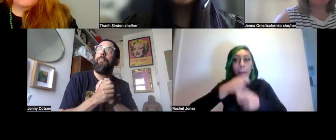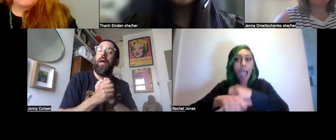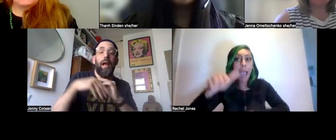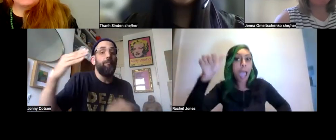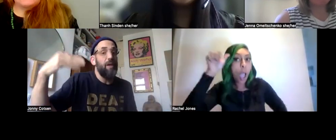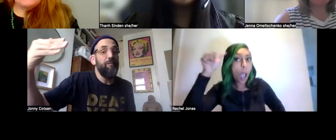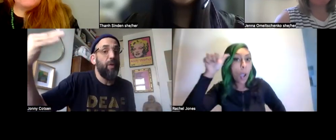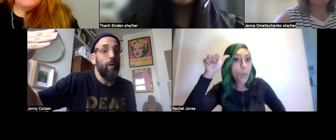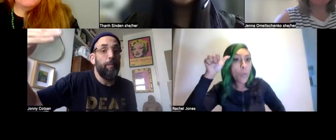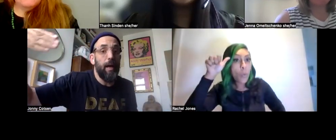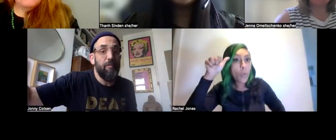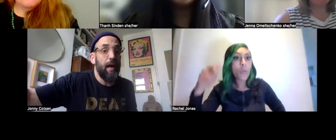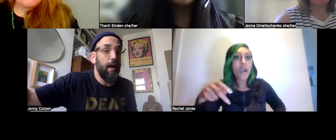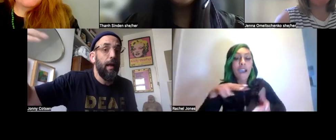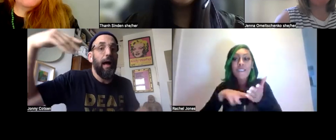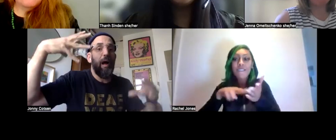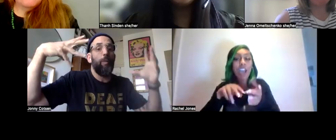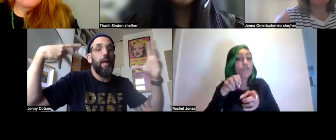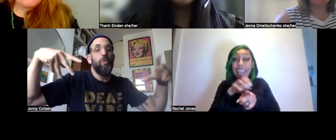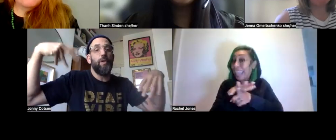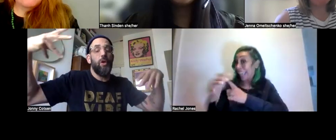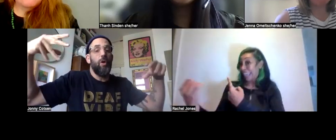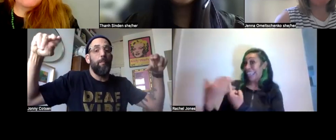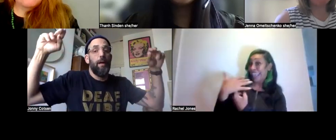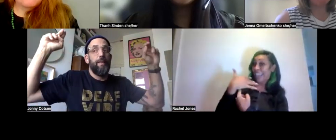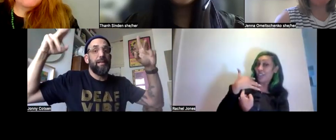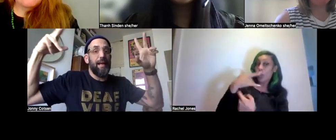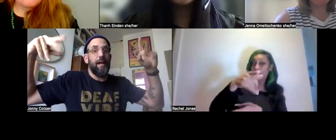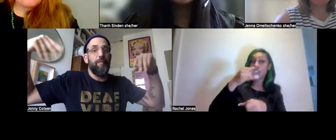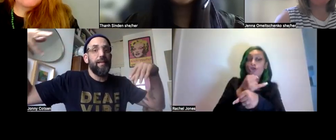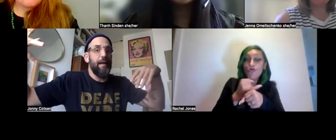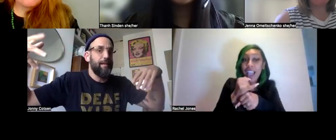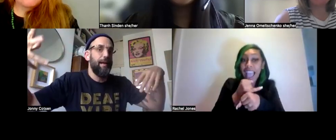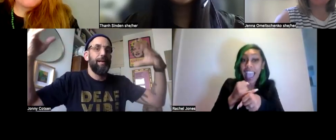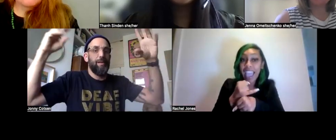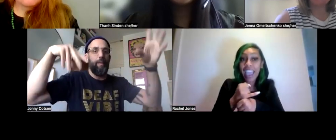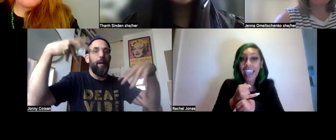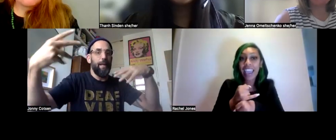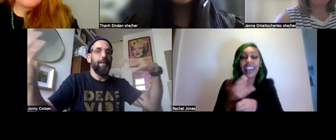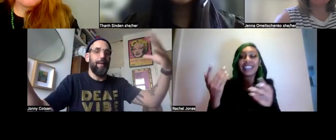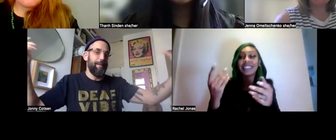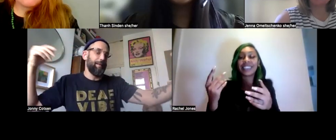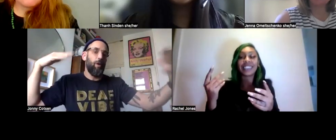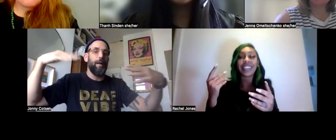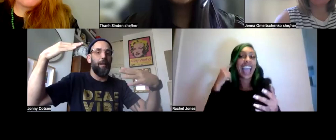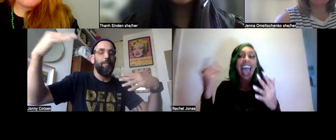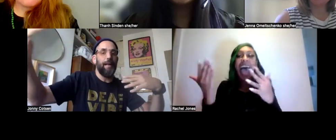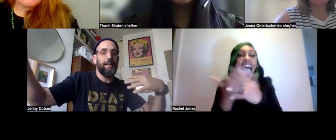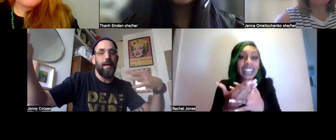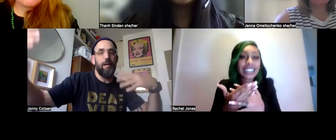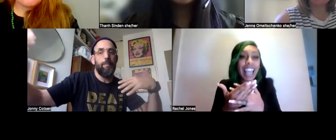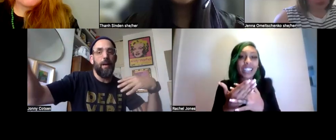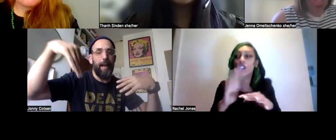of, and I'm very influenced by Graeae, how they use the term the aesthetic of asset. So what that means is it's not